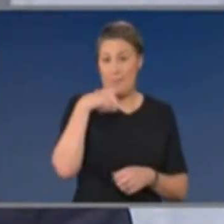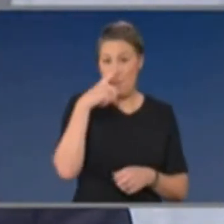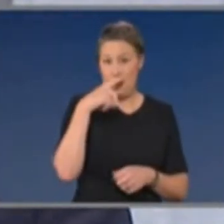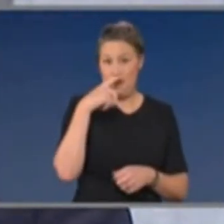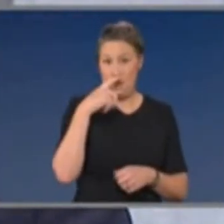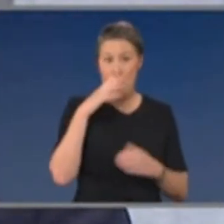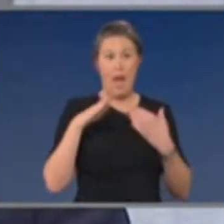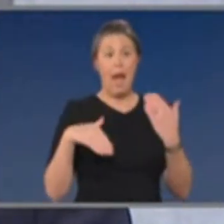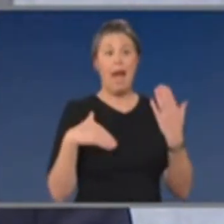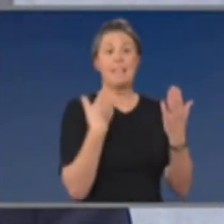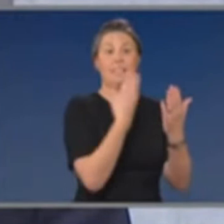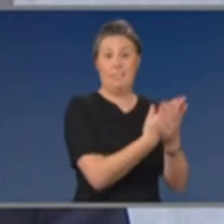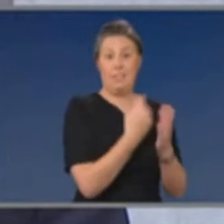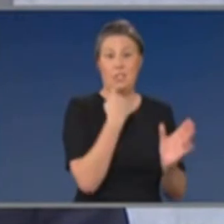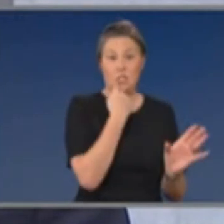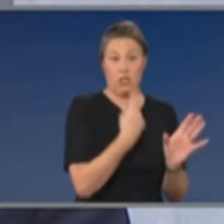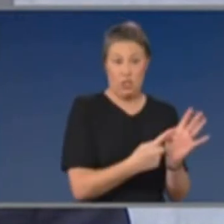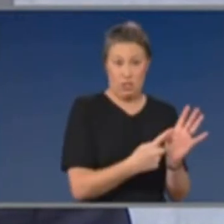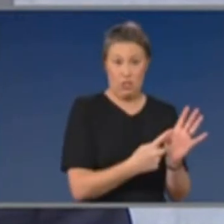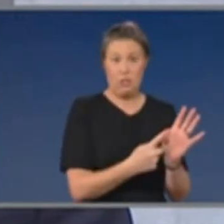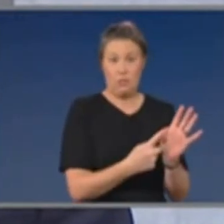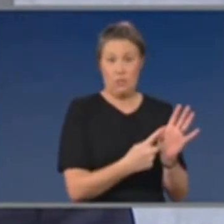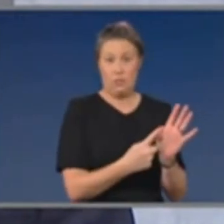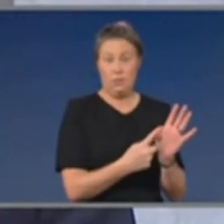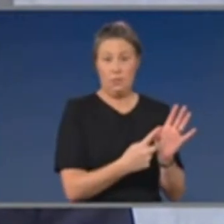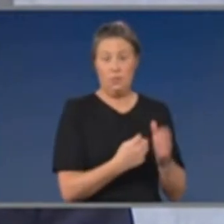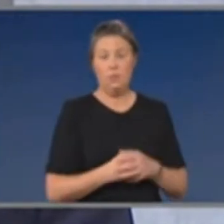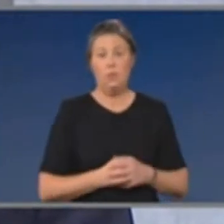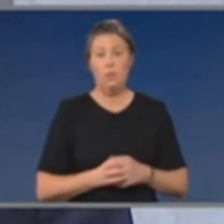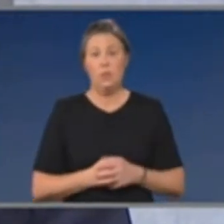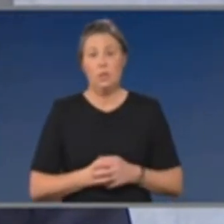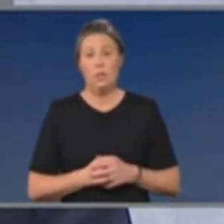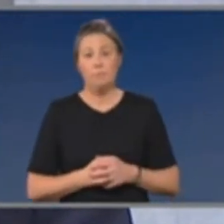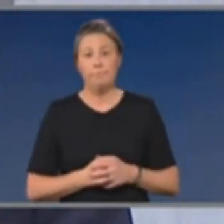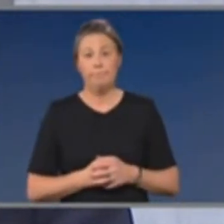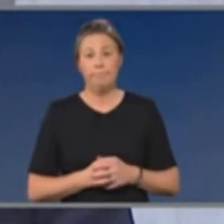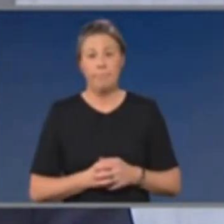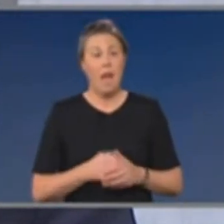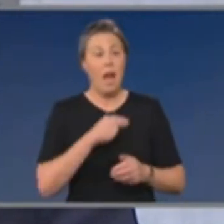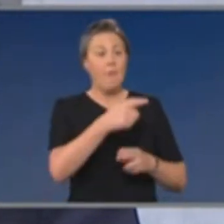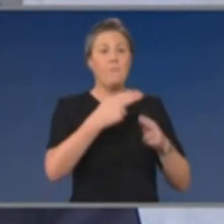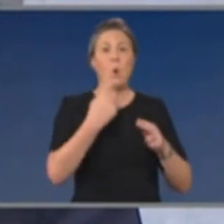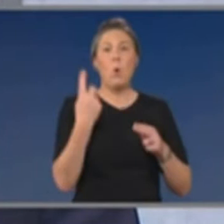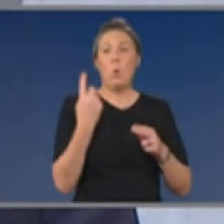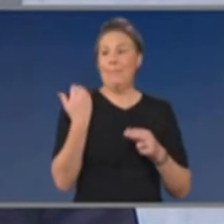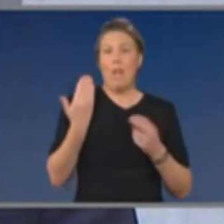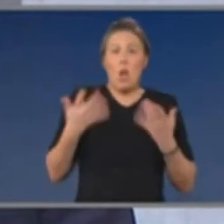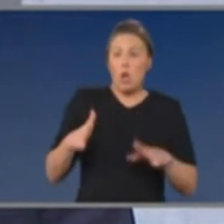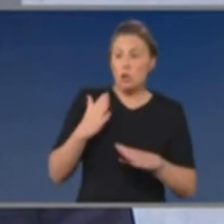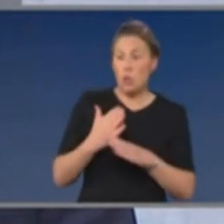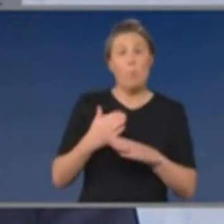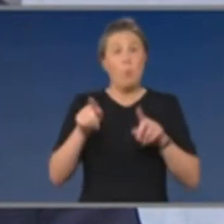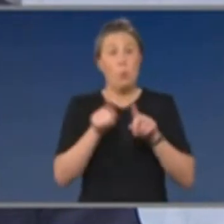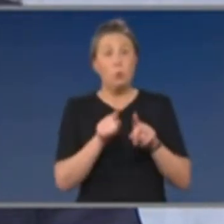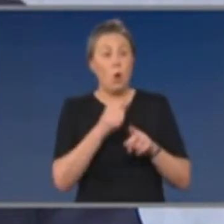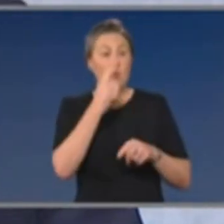those who have left the workforce through no fault of their own, but that also is supporting school leavers as well at the end